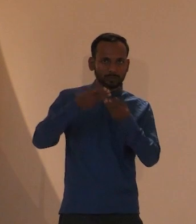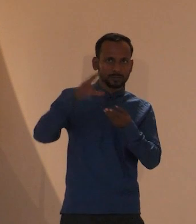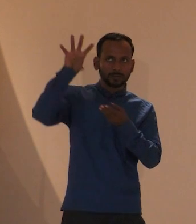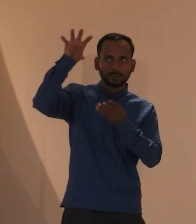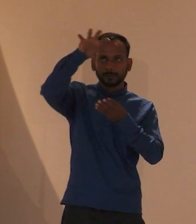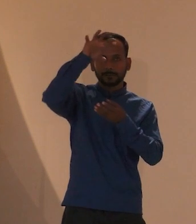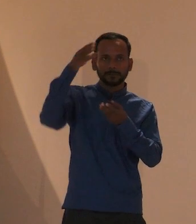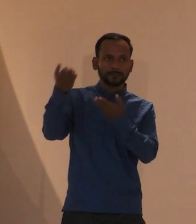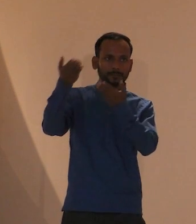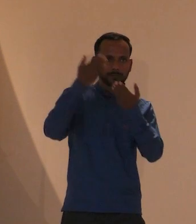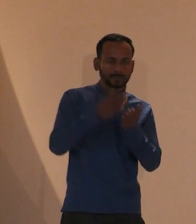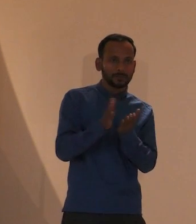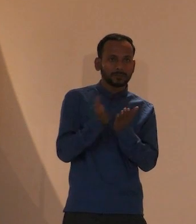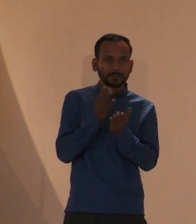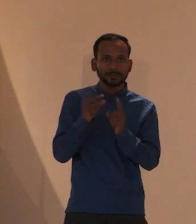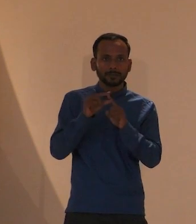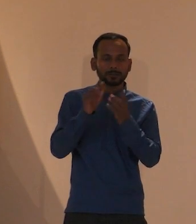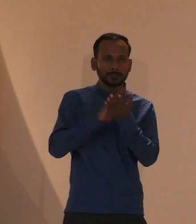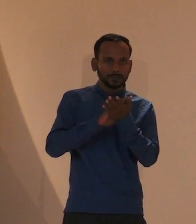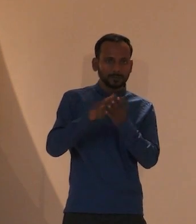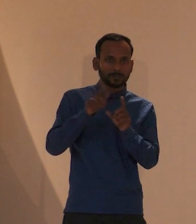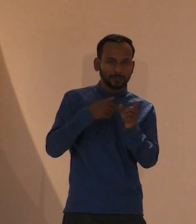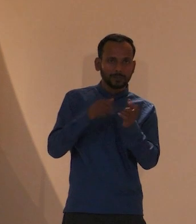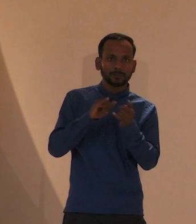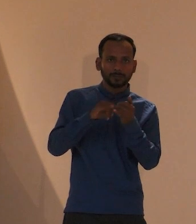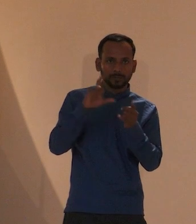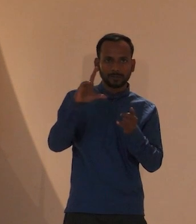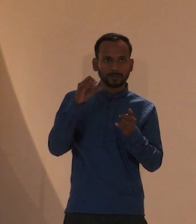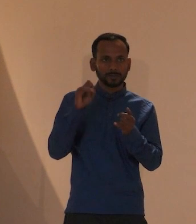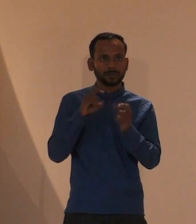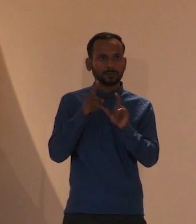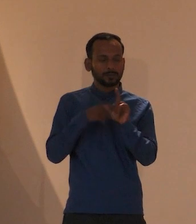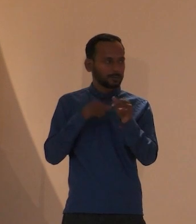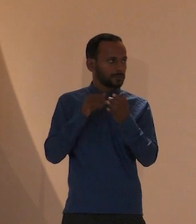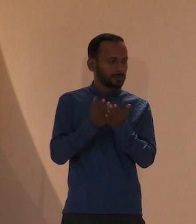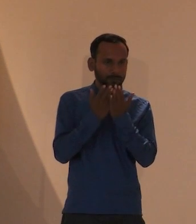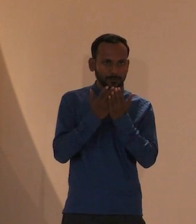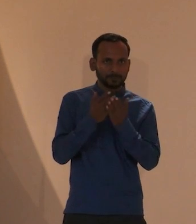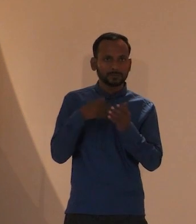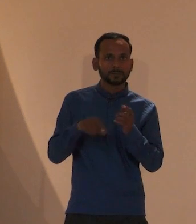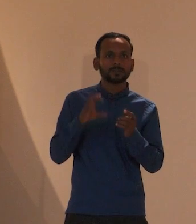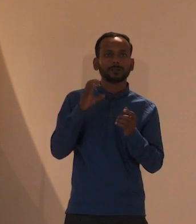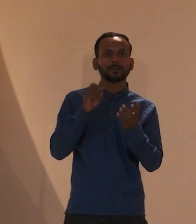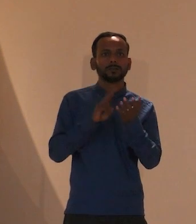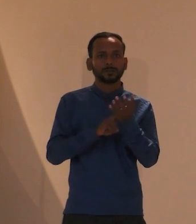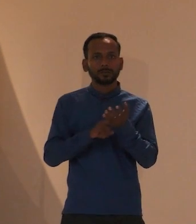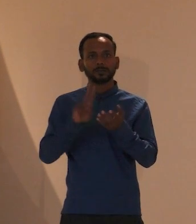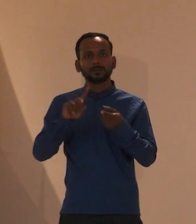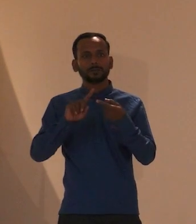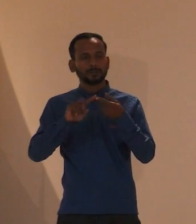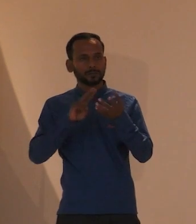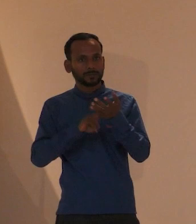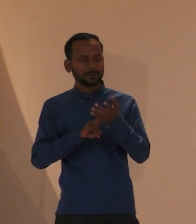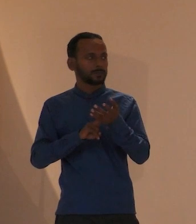philosophy and theology. And one small portion of the convent is where the museum